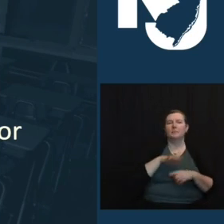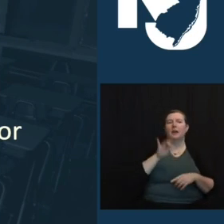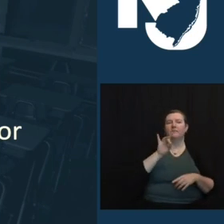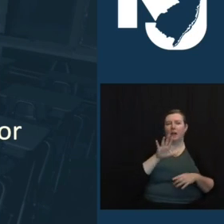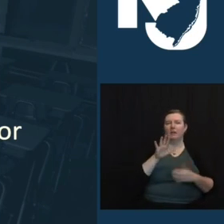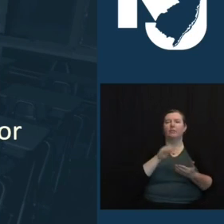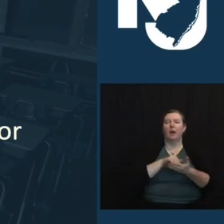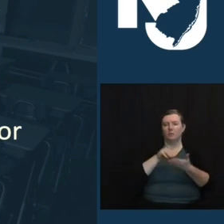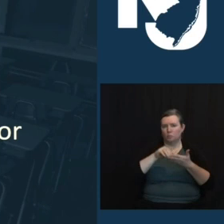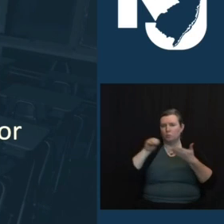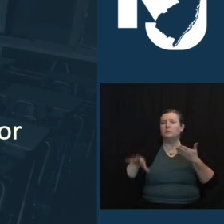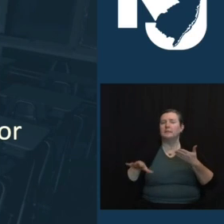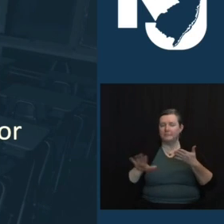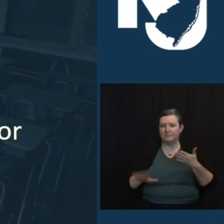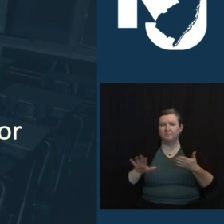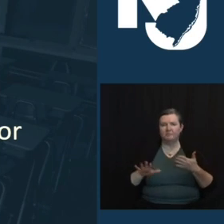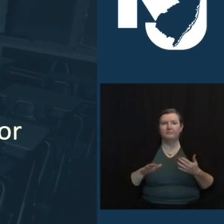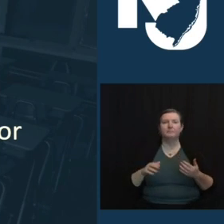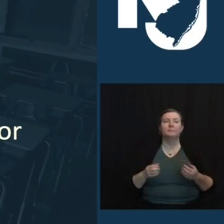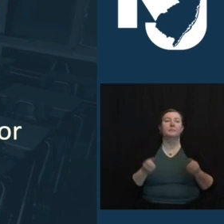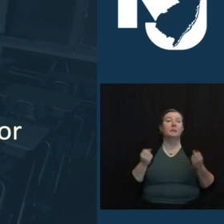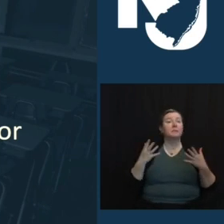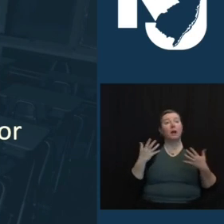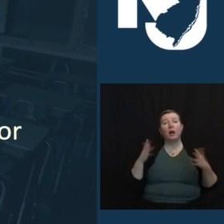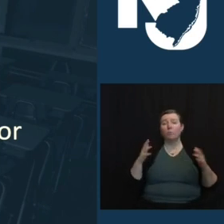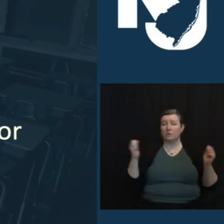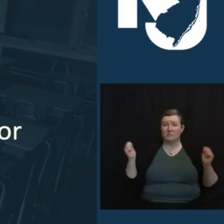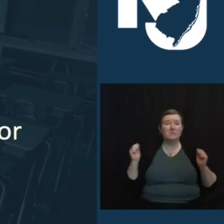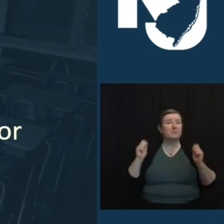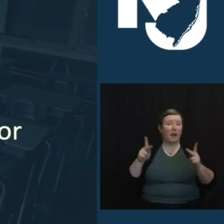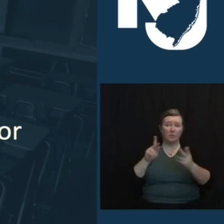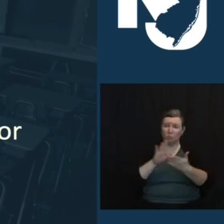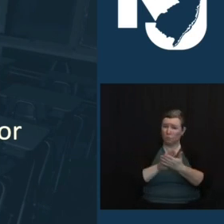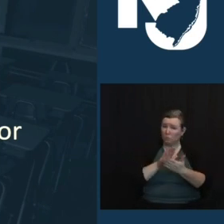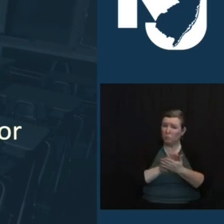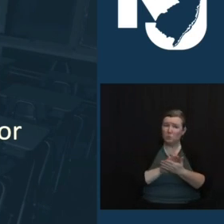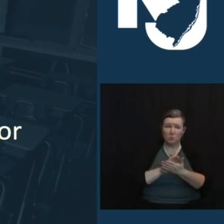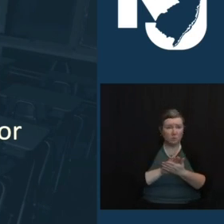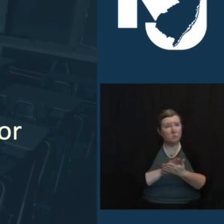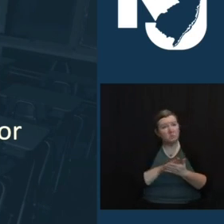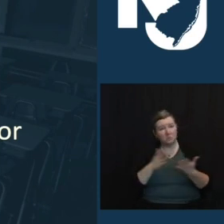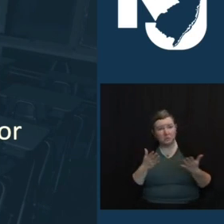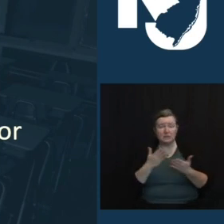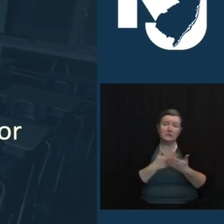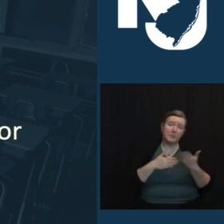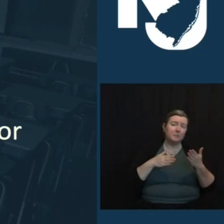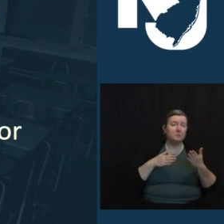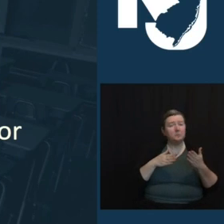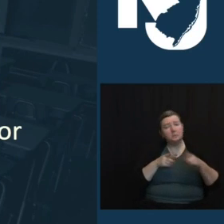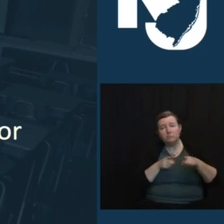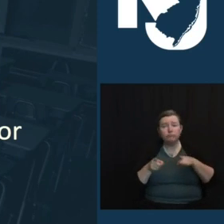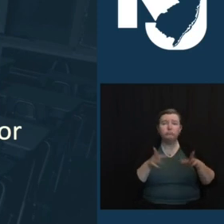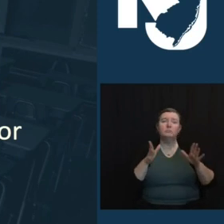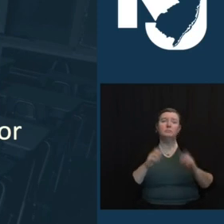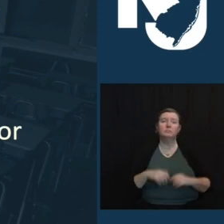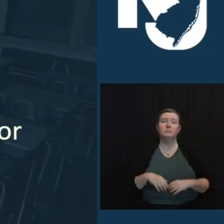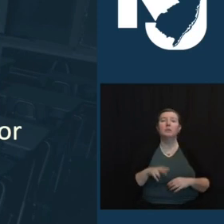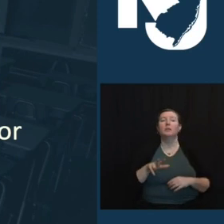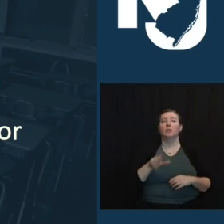and many of them, by the way, we know are back in their classrooms in some fashion. And this leaves